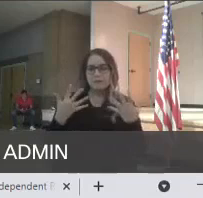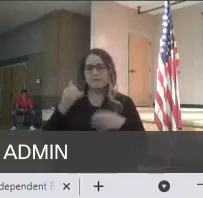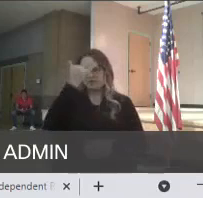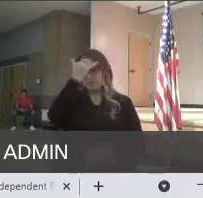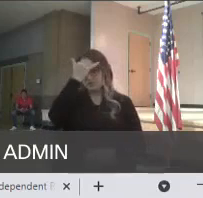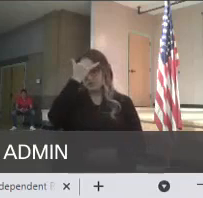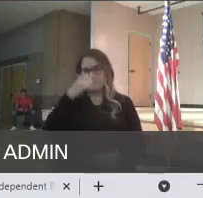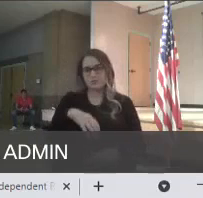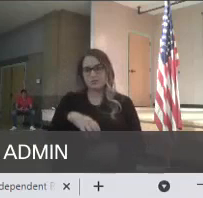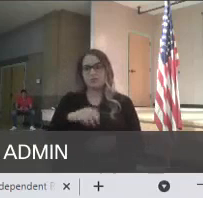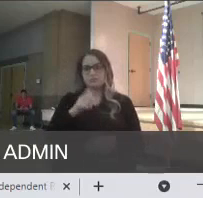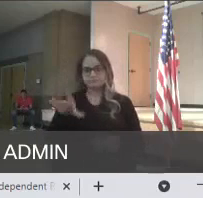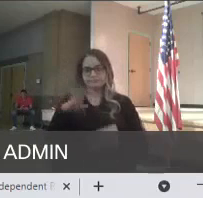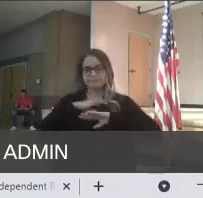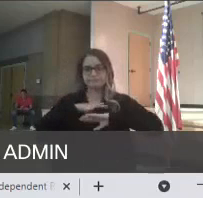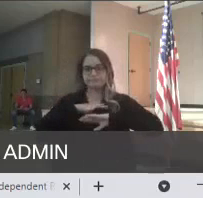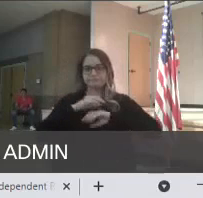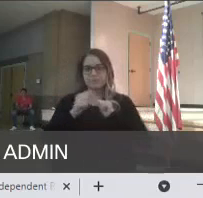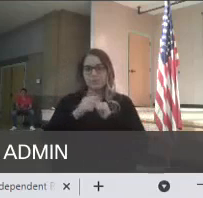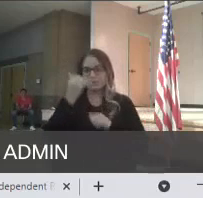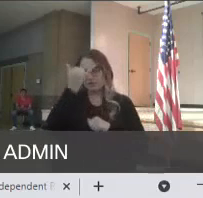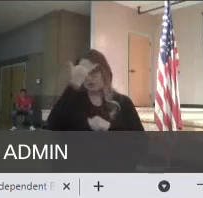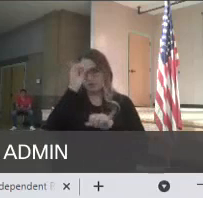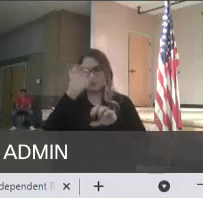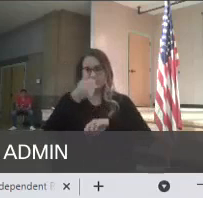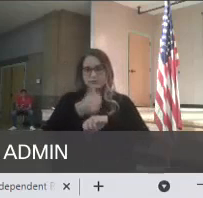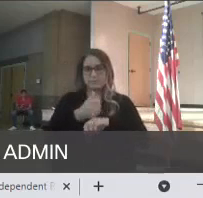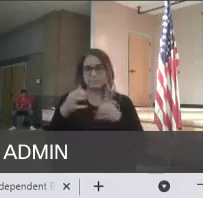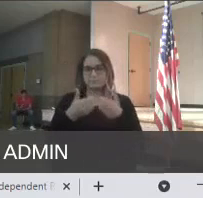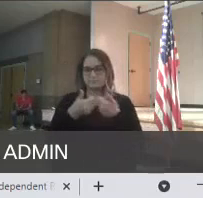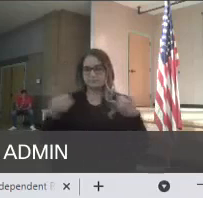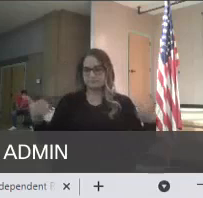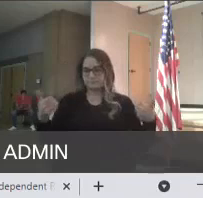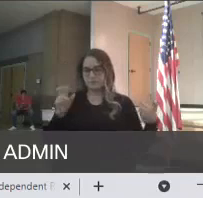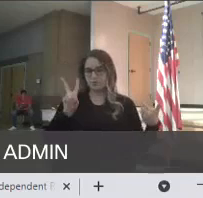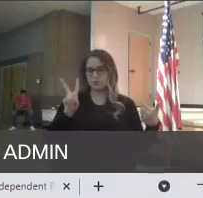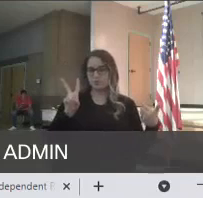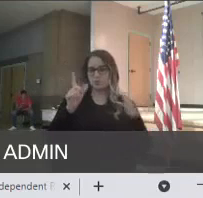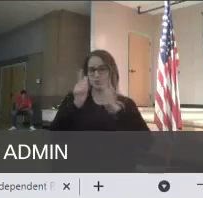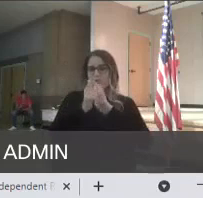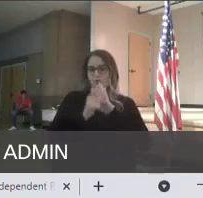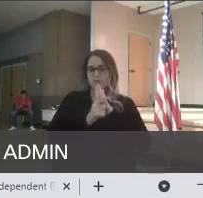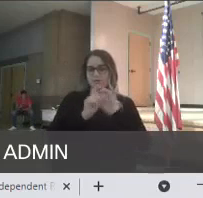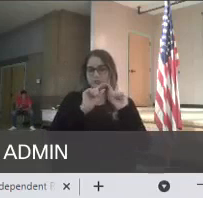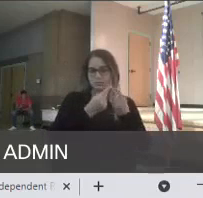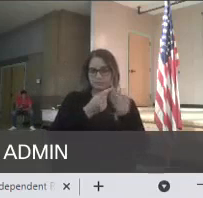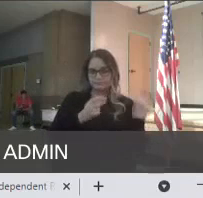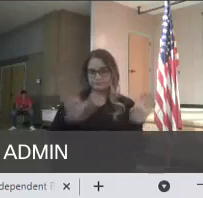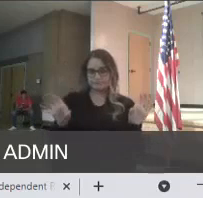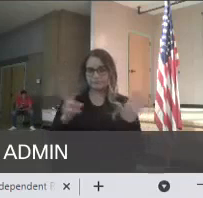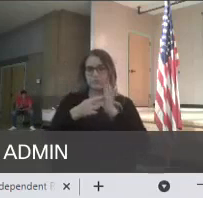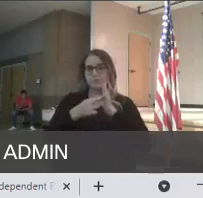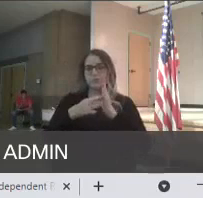are very content with the way Yuma is currently divided, having two legislative districts representing